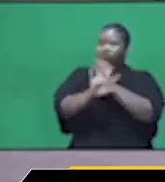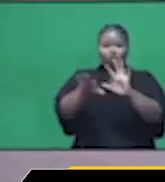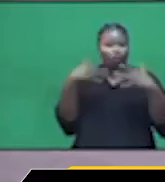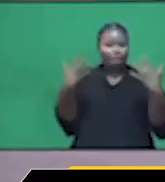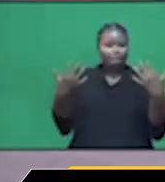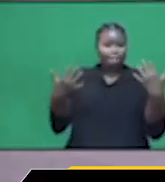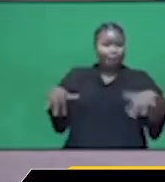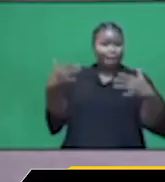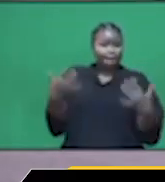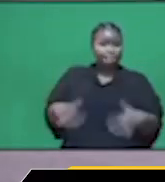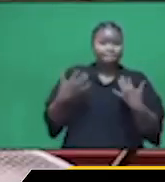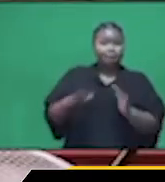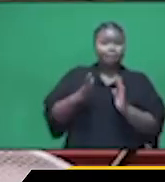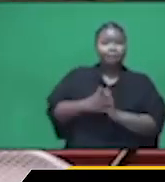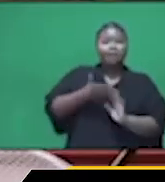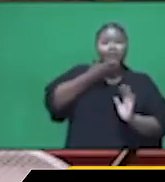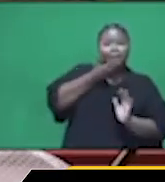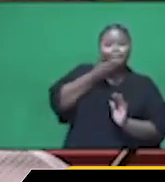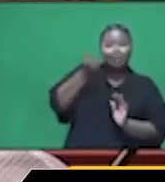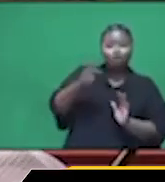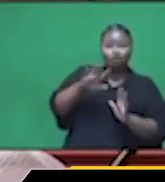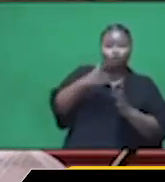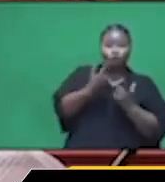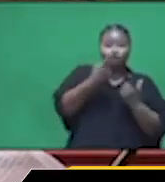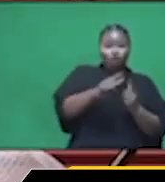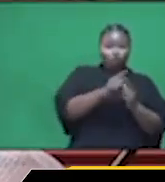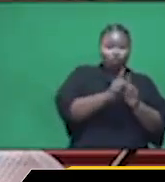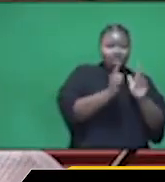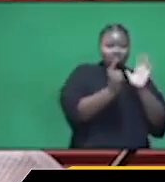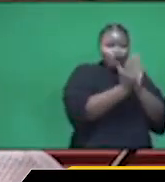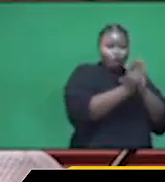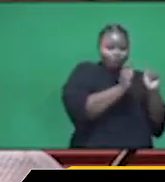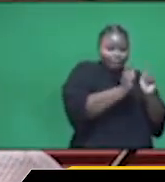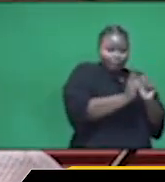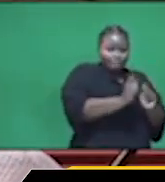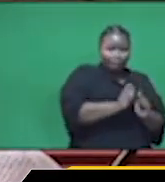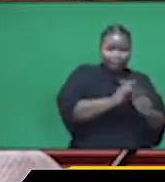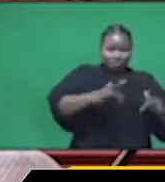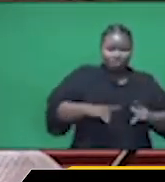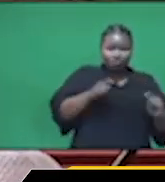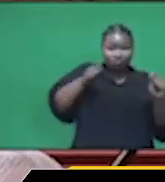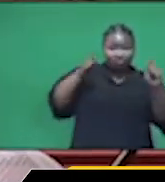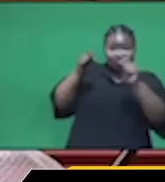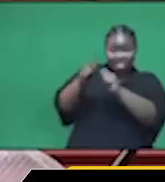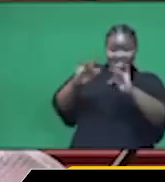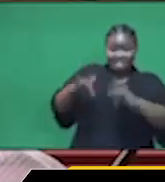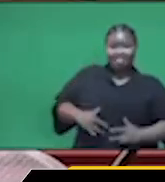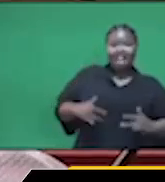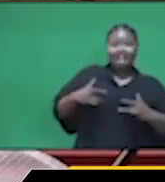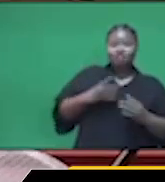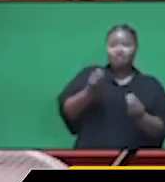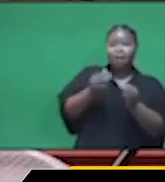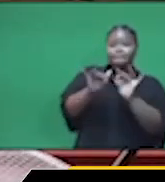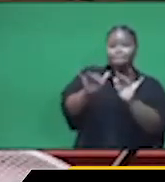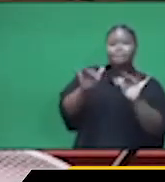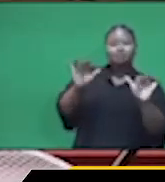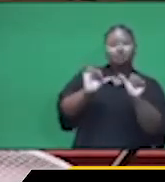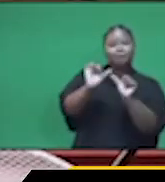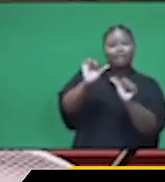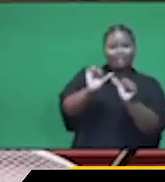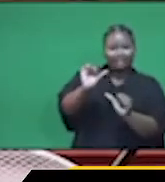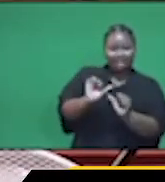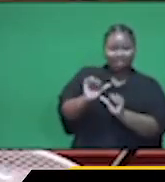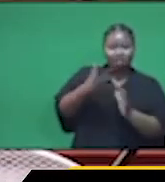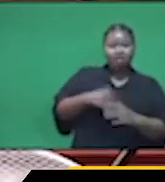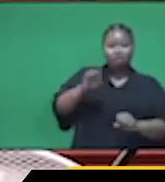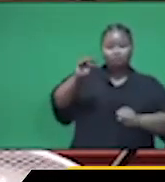the battlefield of championing legislation that will change the lives of the natives for the better. As I